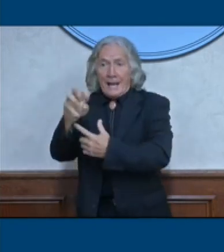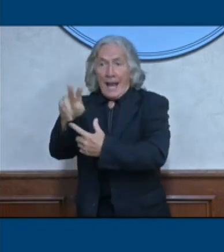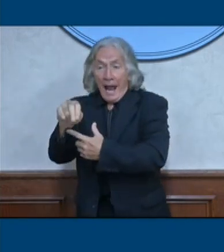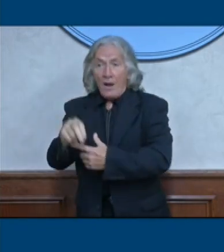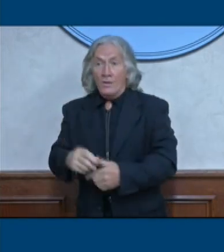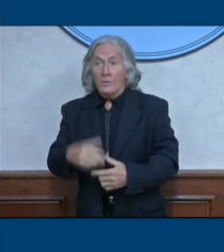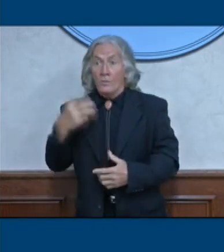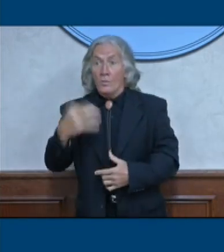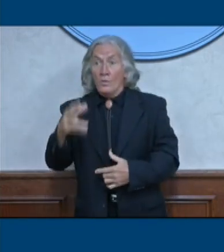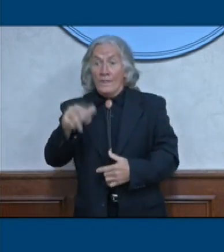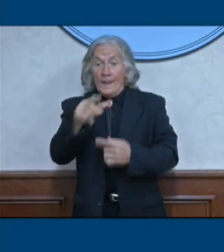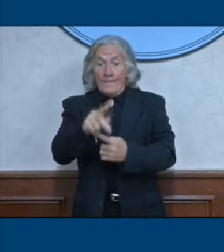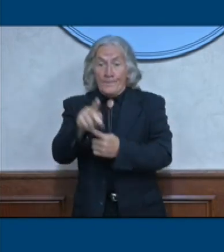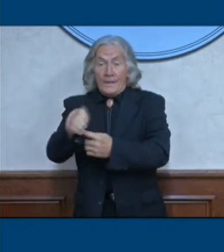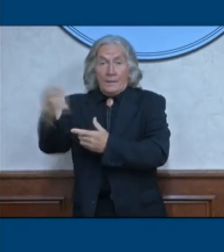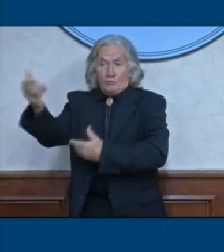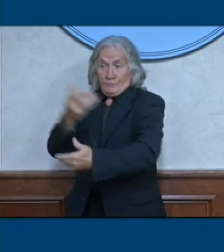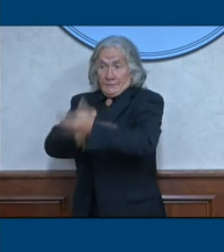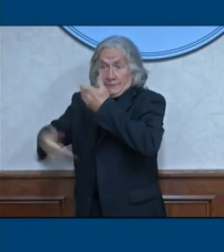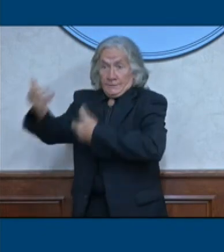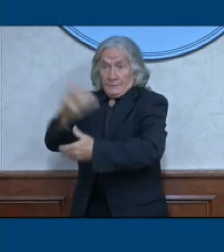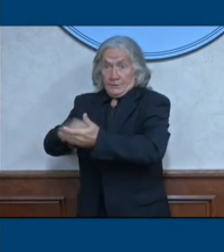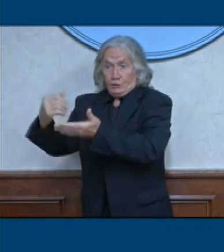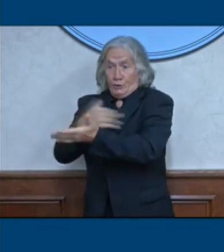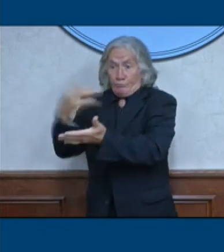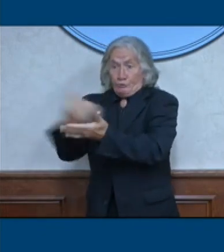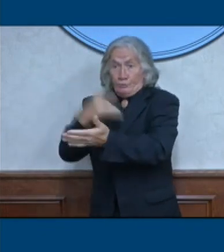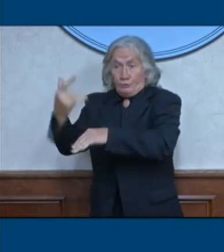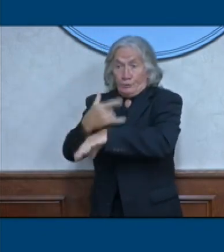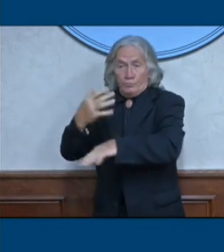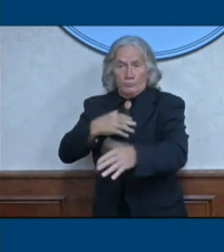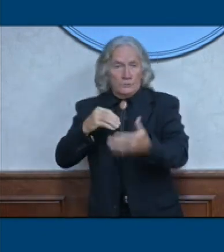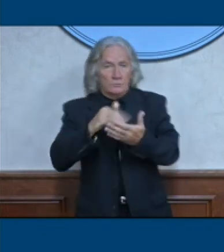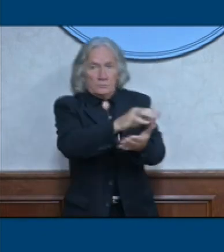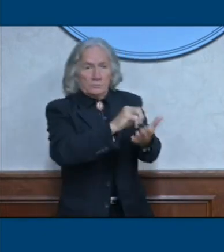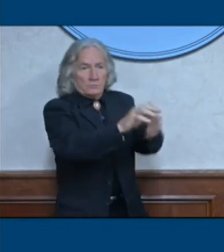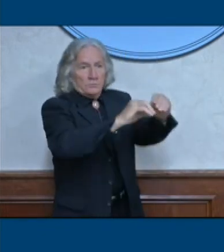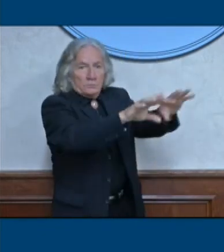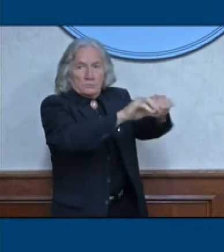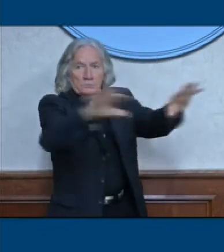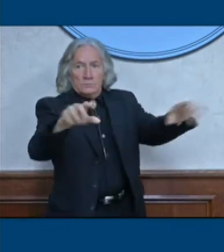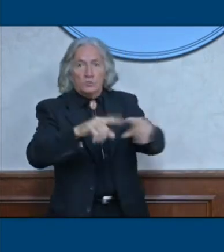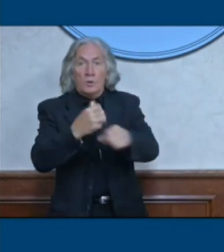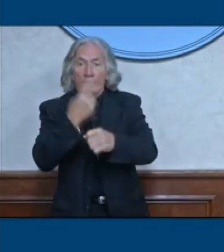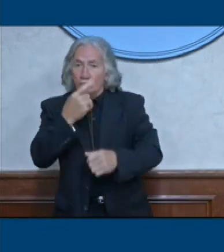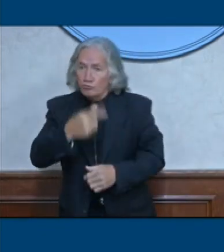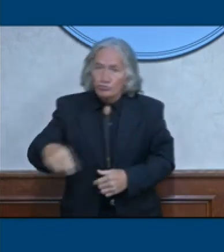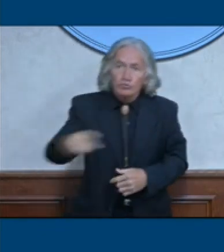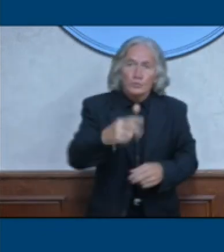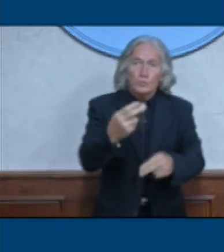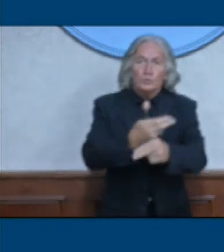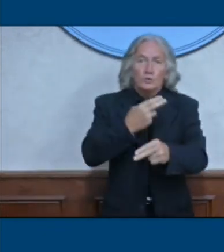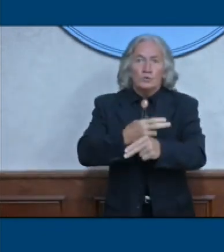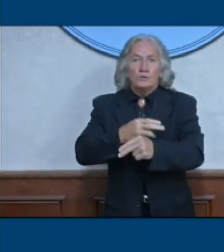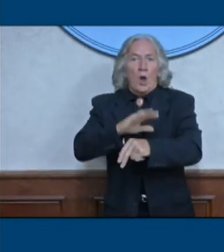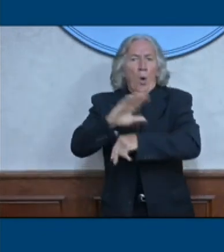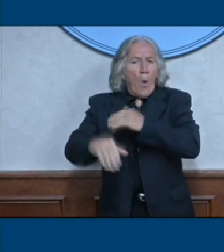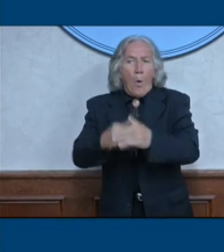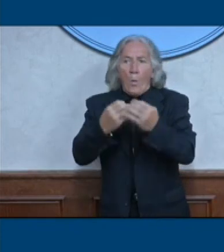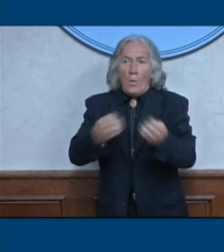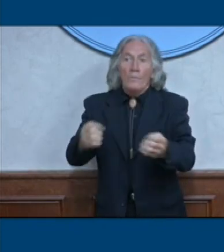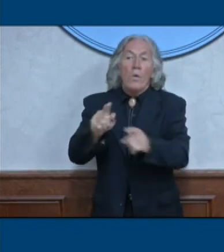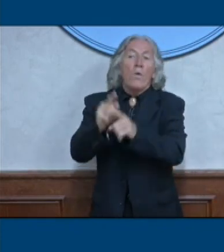stockpile. Every day new PPE is coming in, every day PPE is going out, and we will continue this cycle until the supply chain is completely